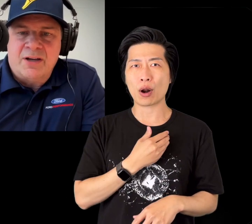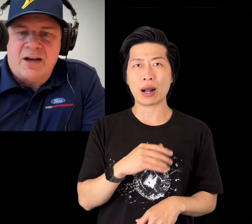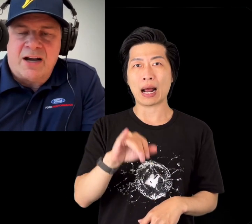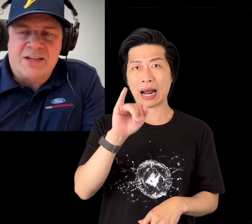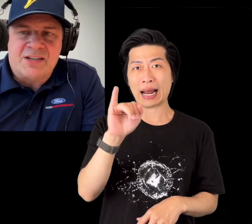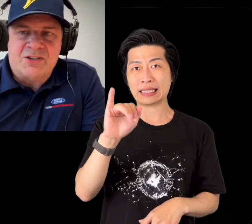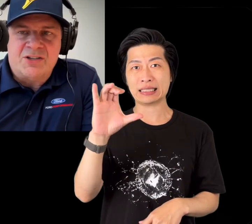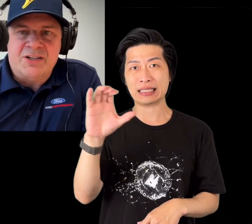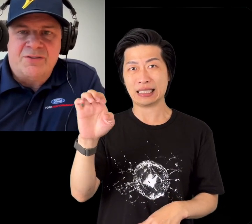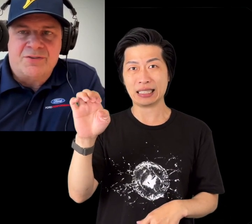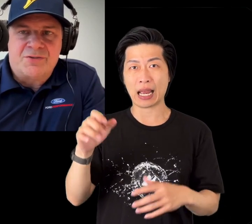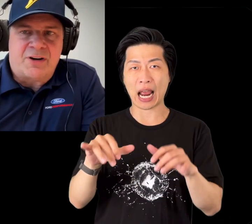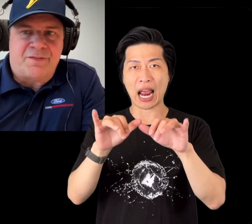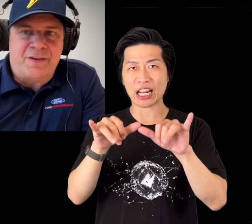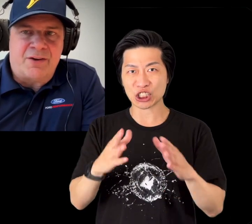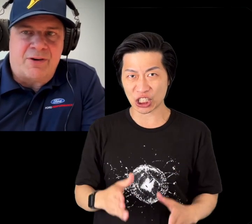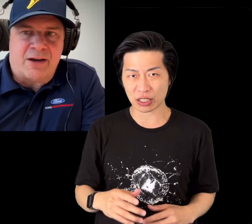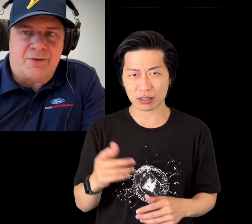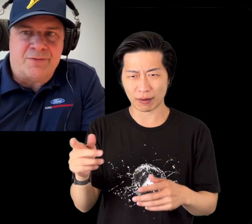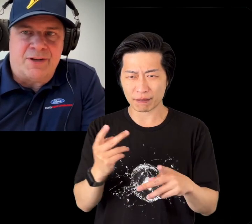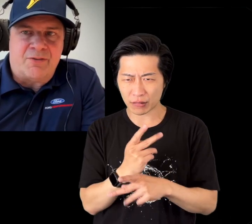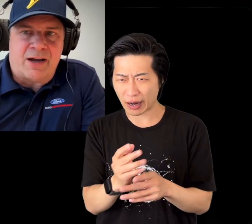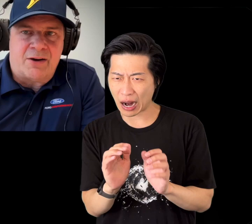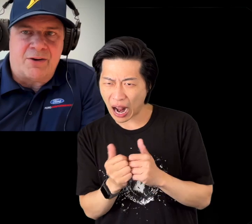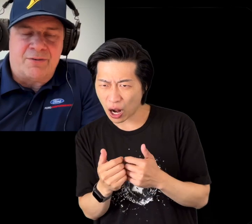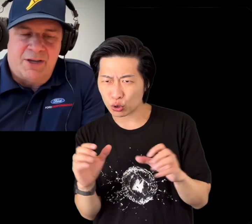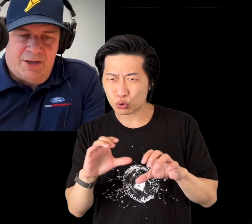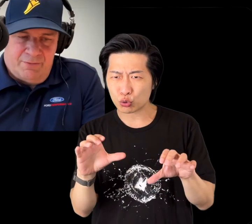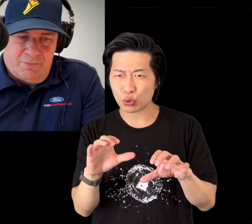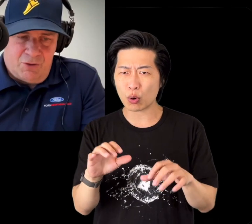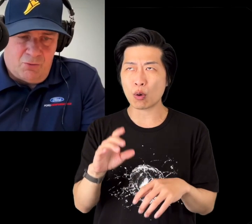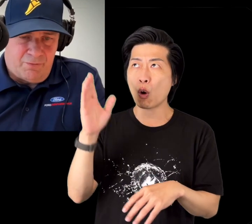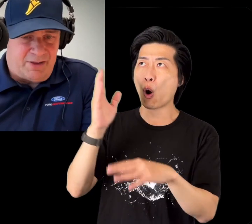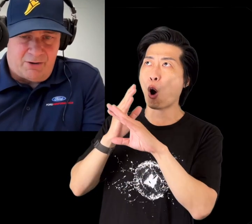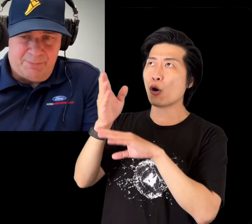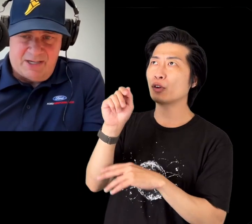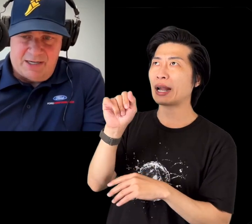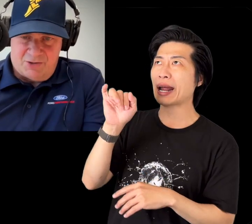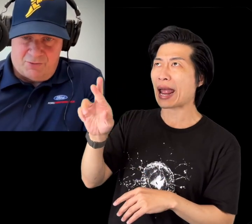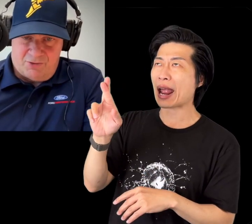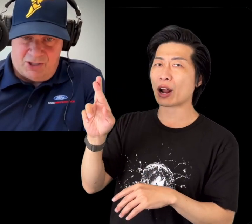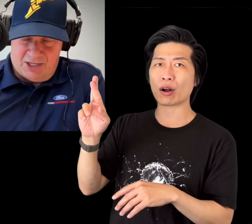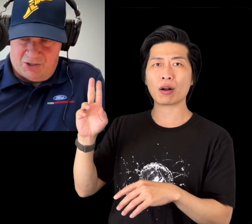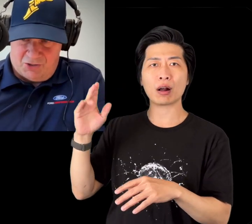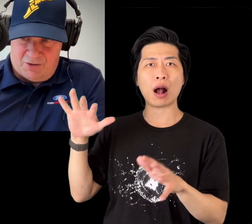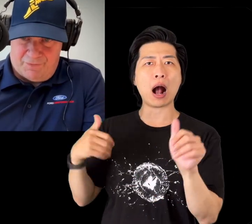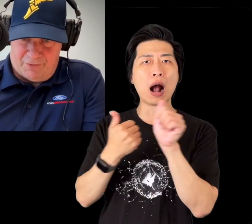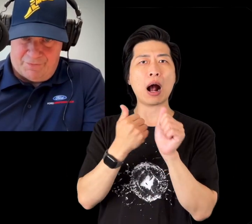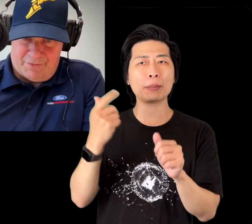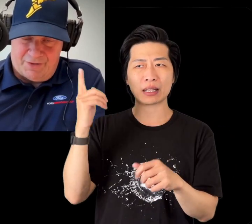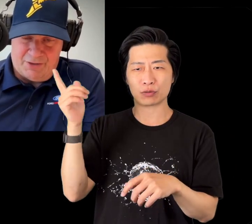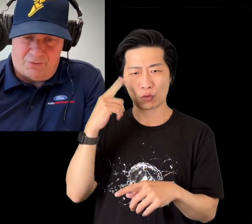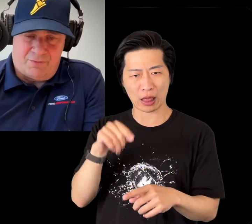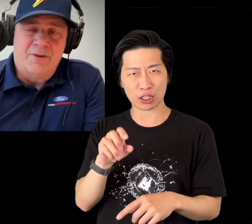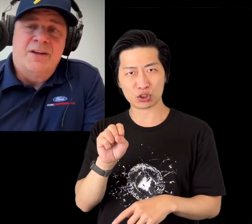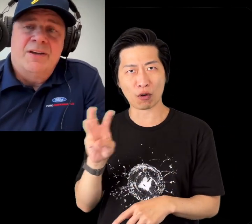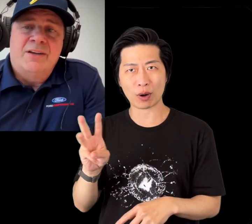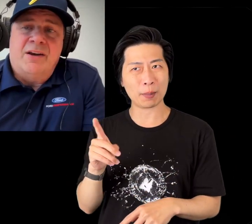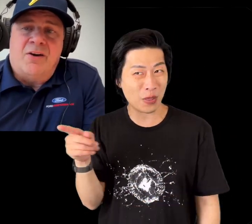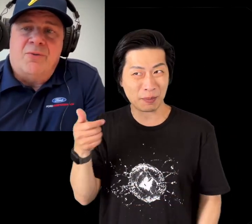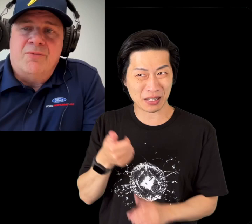our ICE engineers try to figure out, how to do over their updates or change the software for the